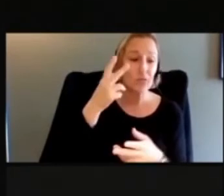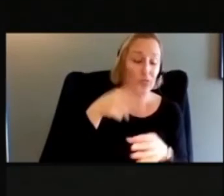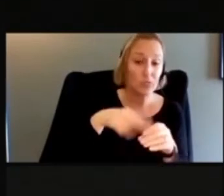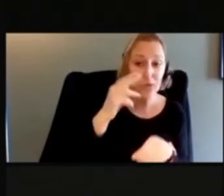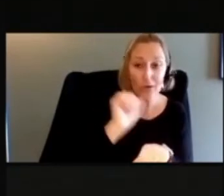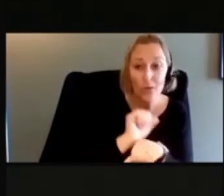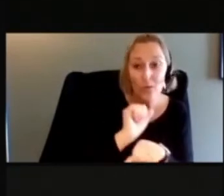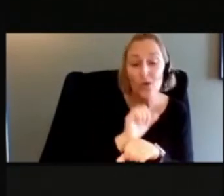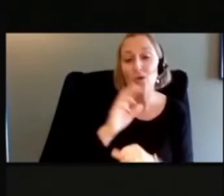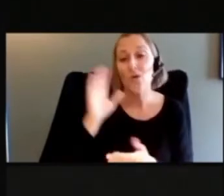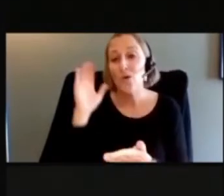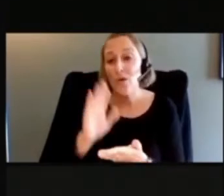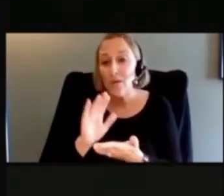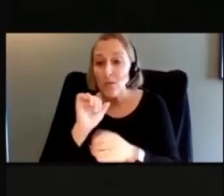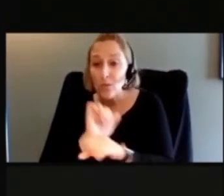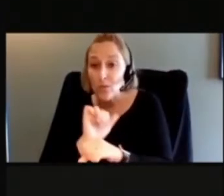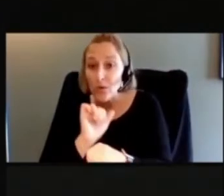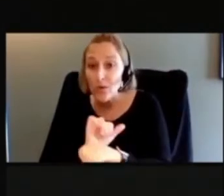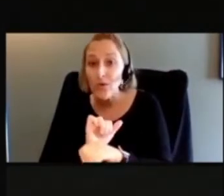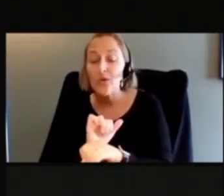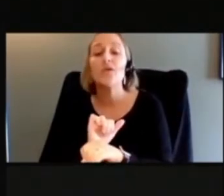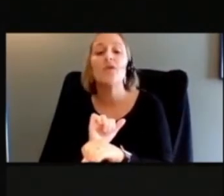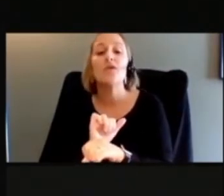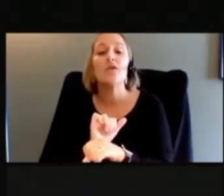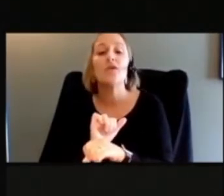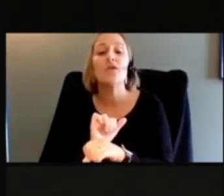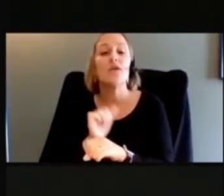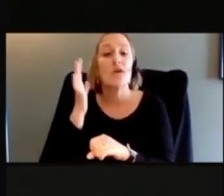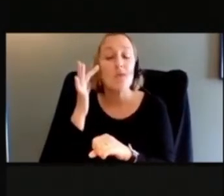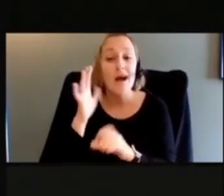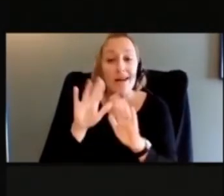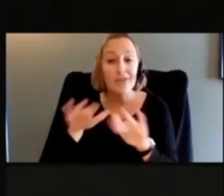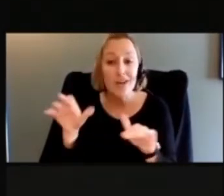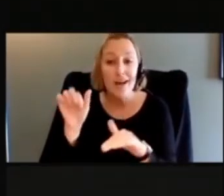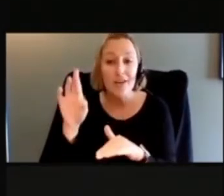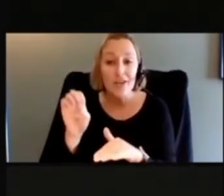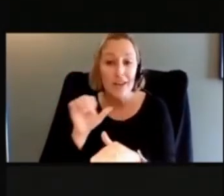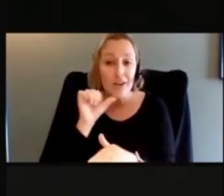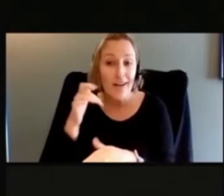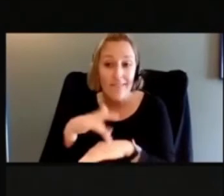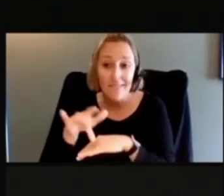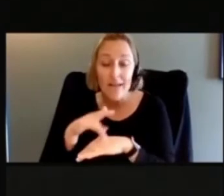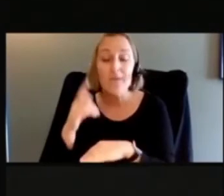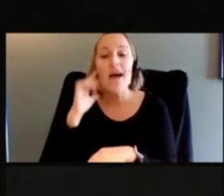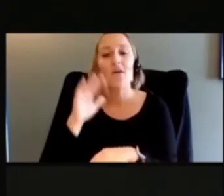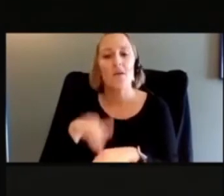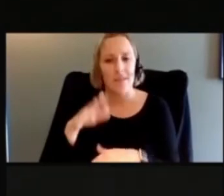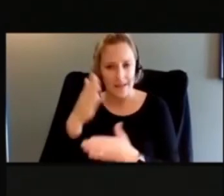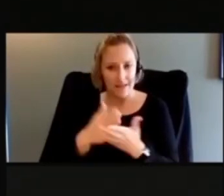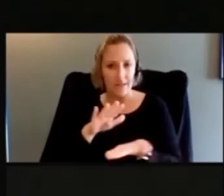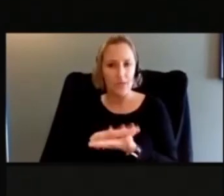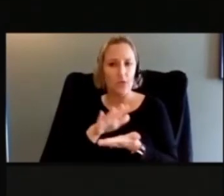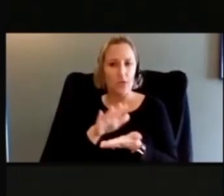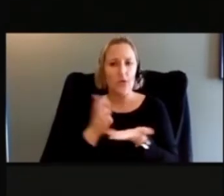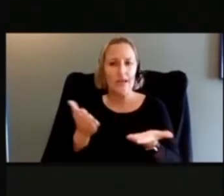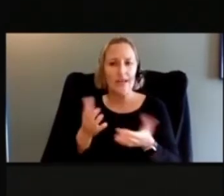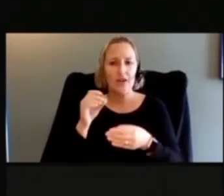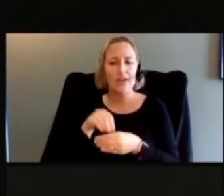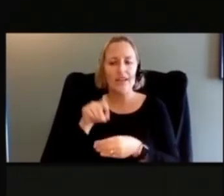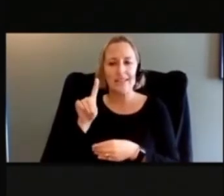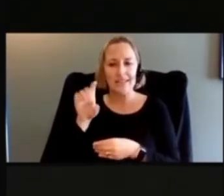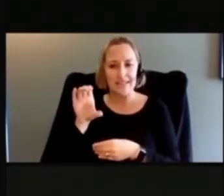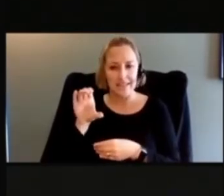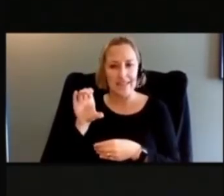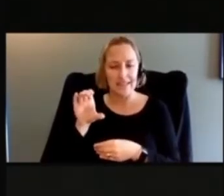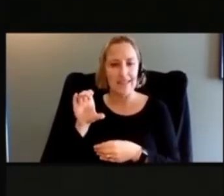right? Oftentimes, childcare, I know some of the schools here in DC provide childcare